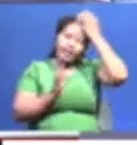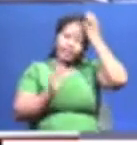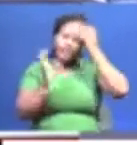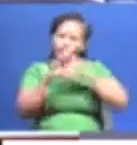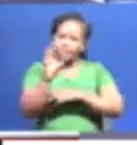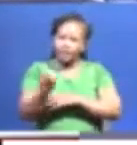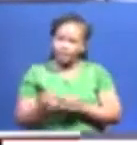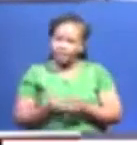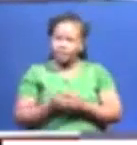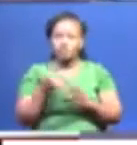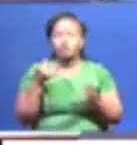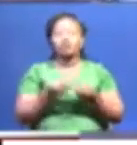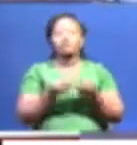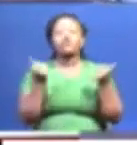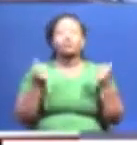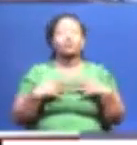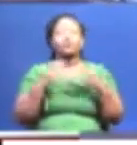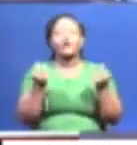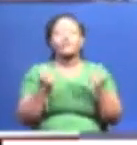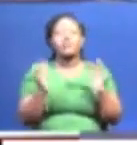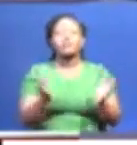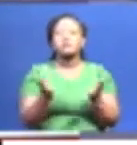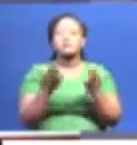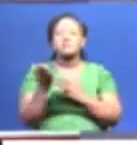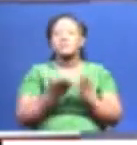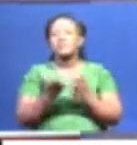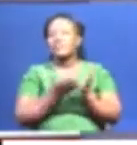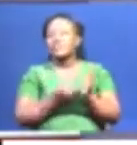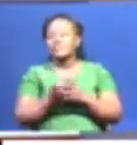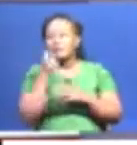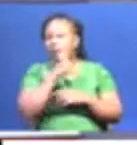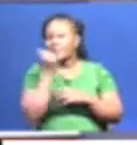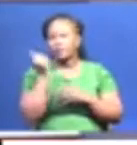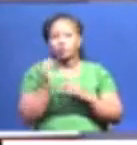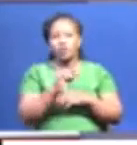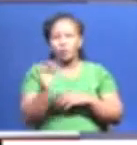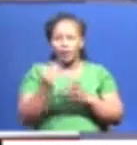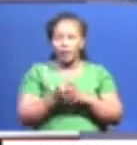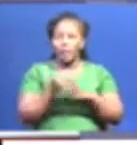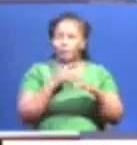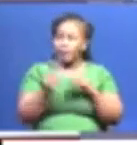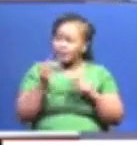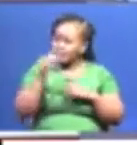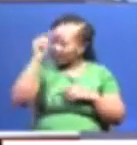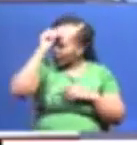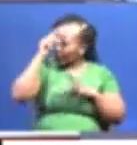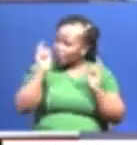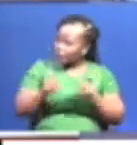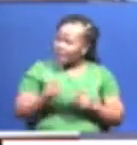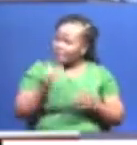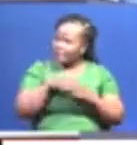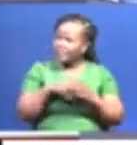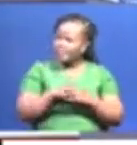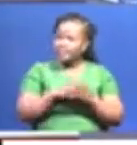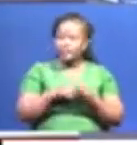the healthcare and other public utilities is not privatization, is by government investing and investing properly. If we are to see